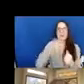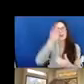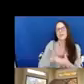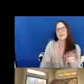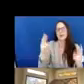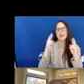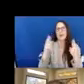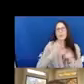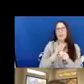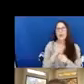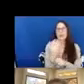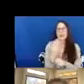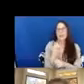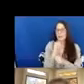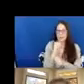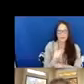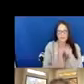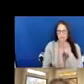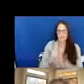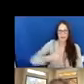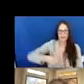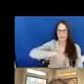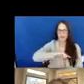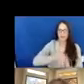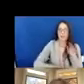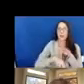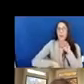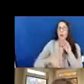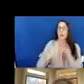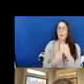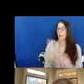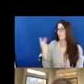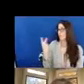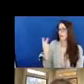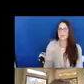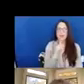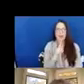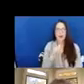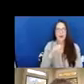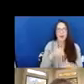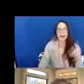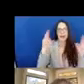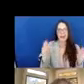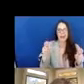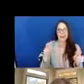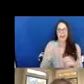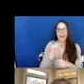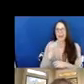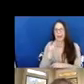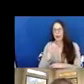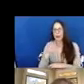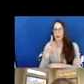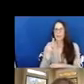COVID-19 will not find us. Both of us are in the at-risk category, as we are both in our